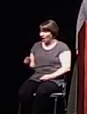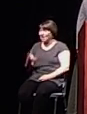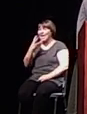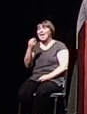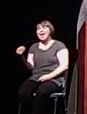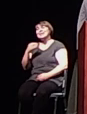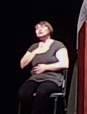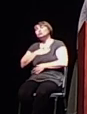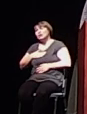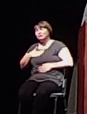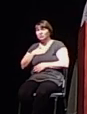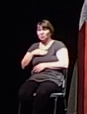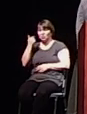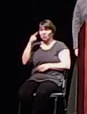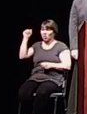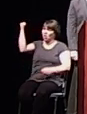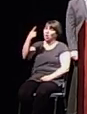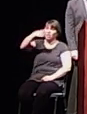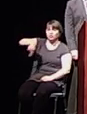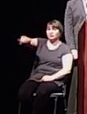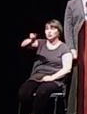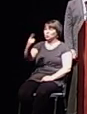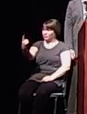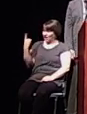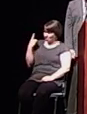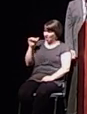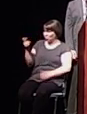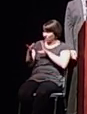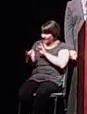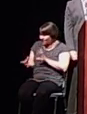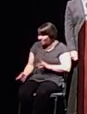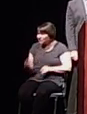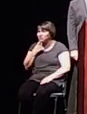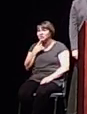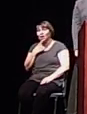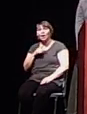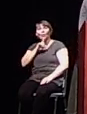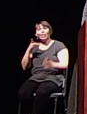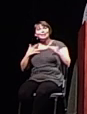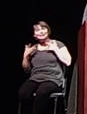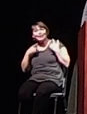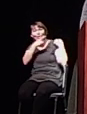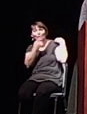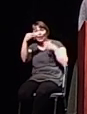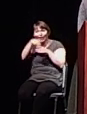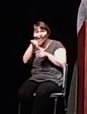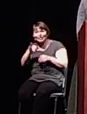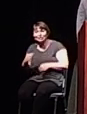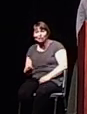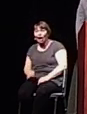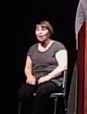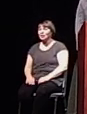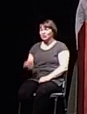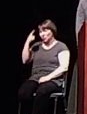have taken the time to send me a message or come up to me and say that you're really excited that I'm in this job and that you believe in my ability